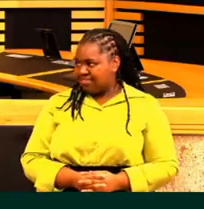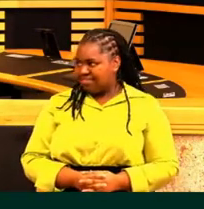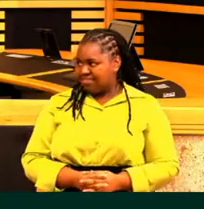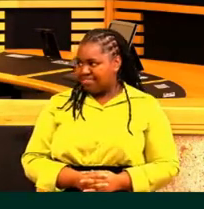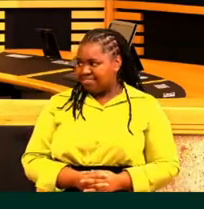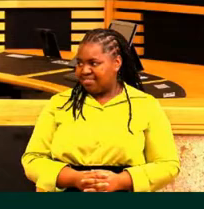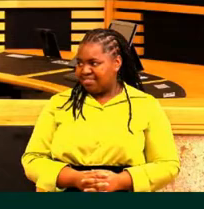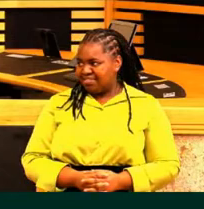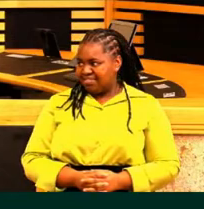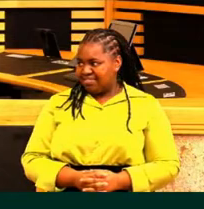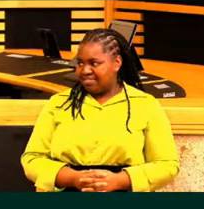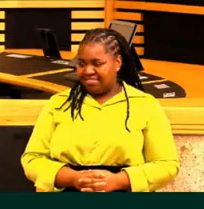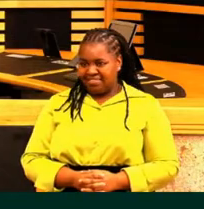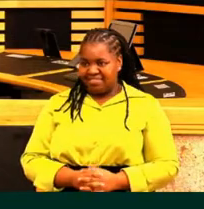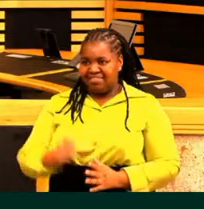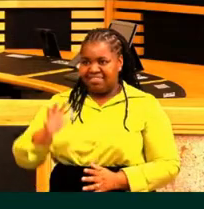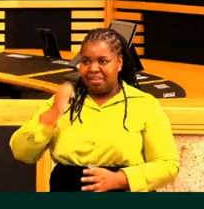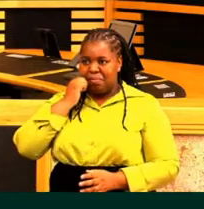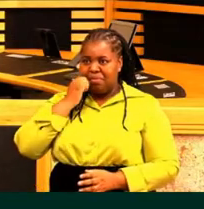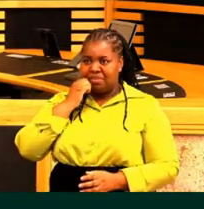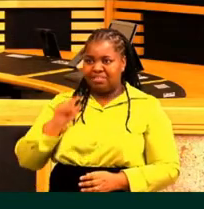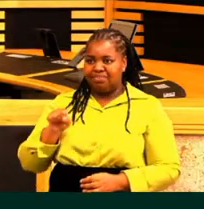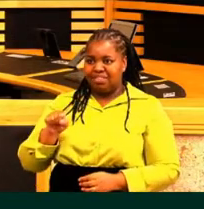thank you apologies